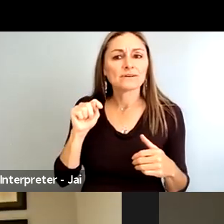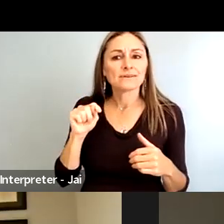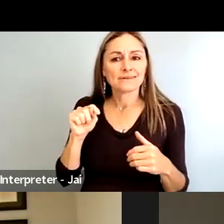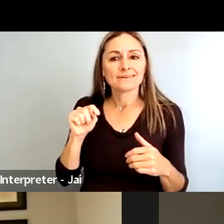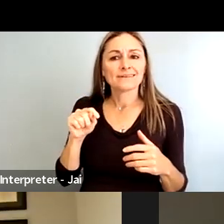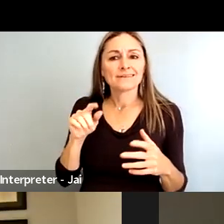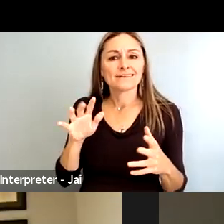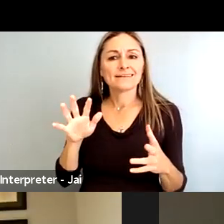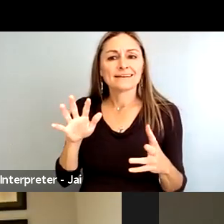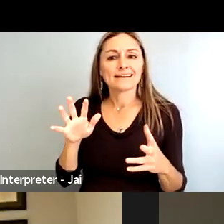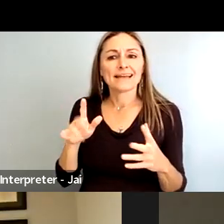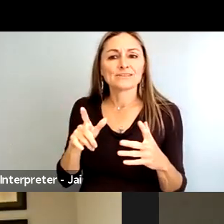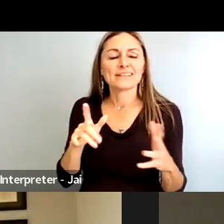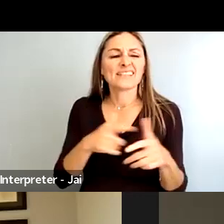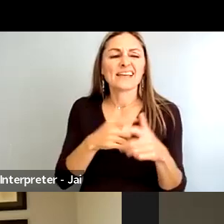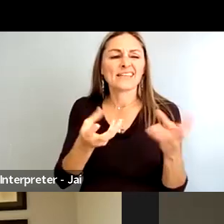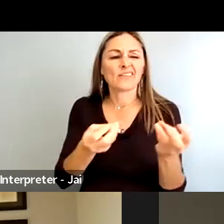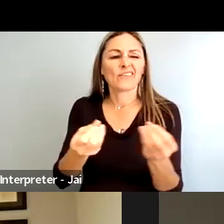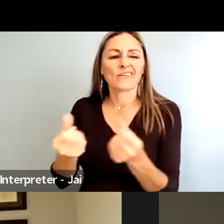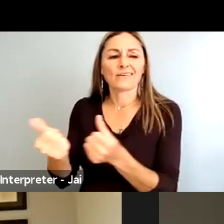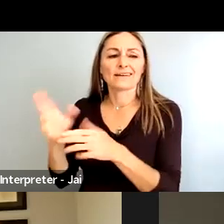just fizzle out of using it.